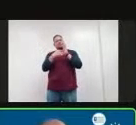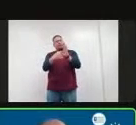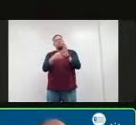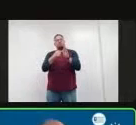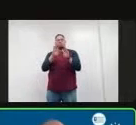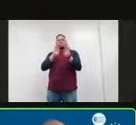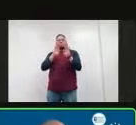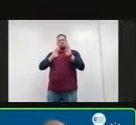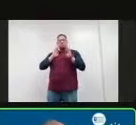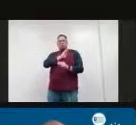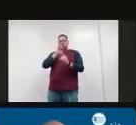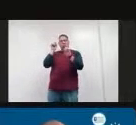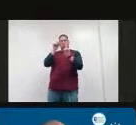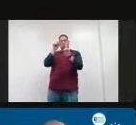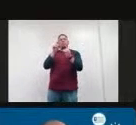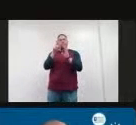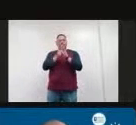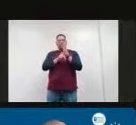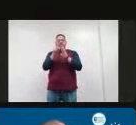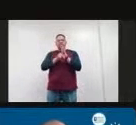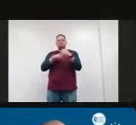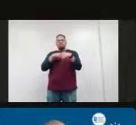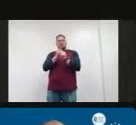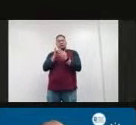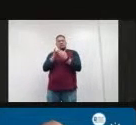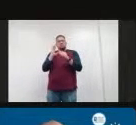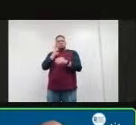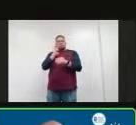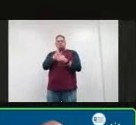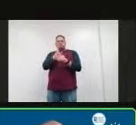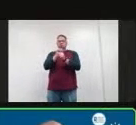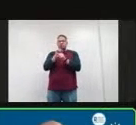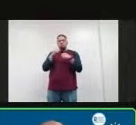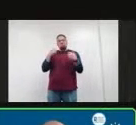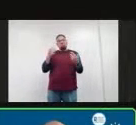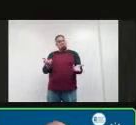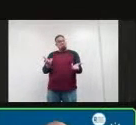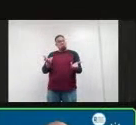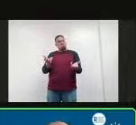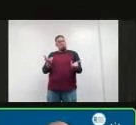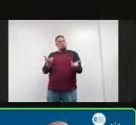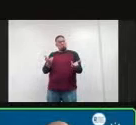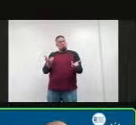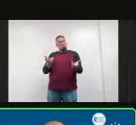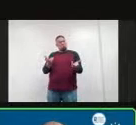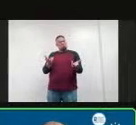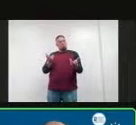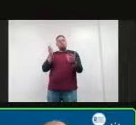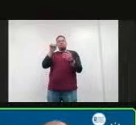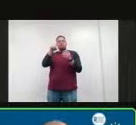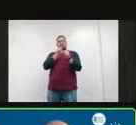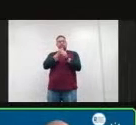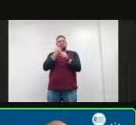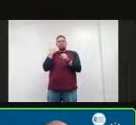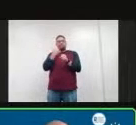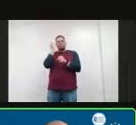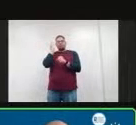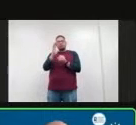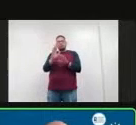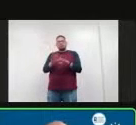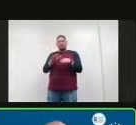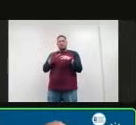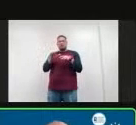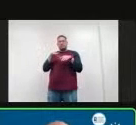goal. Policymaking is board work. So that would be something that you would say, this year, we're going to take up a